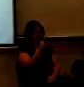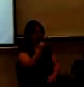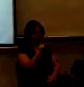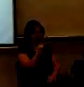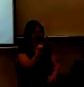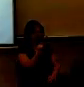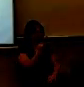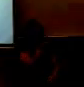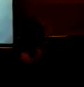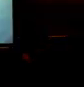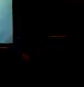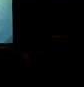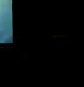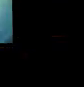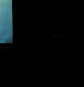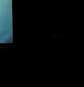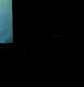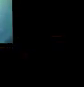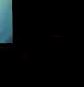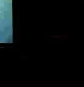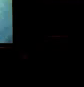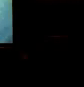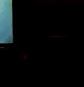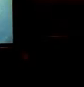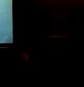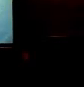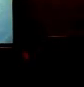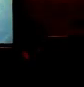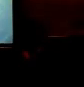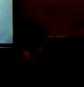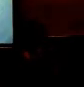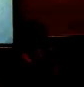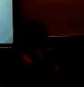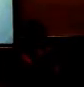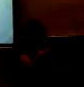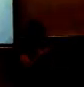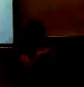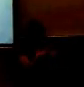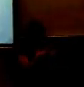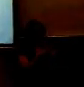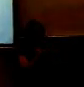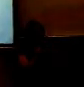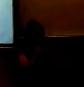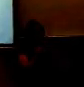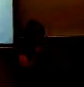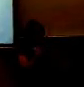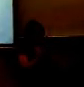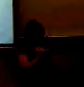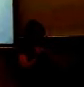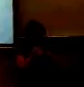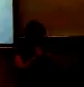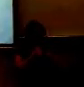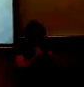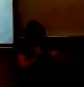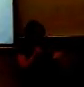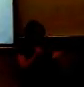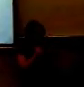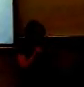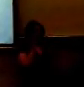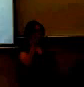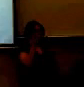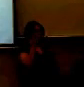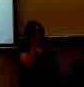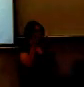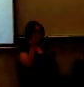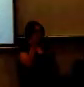They give it that kind of grainy texture. So this gives them a big competitive advantage. Why do you think being able to float on the surface, and